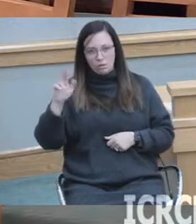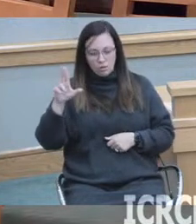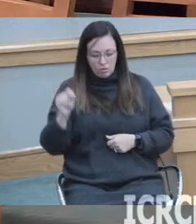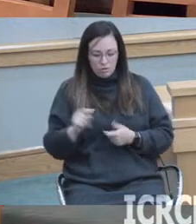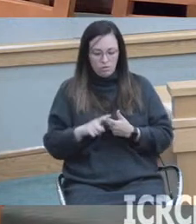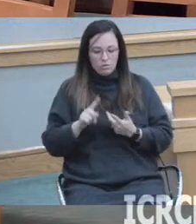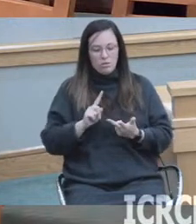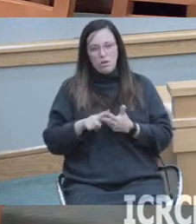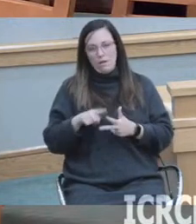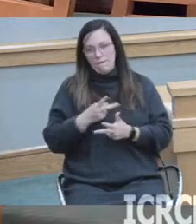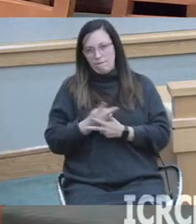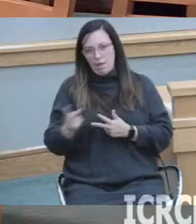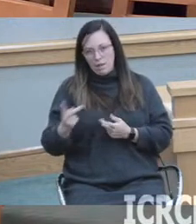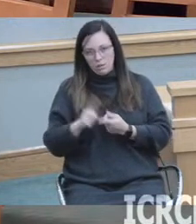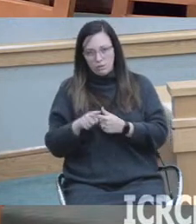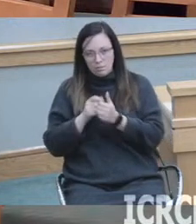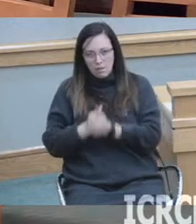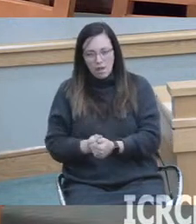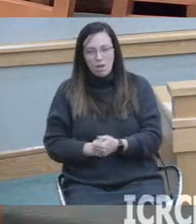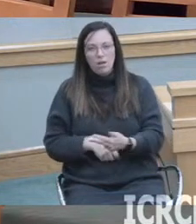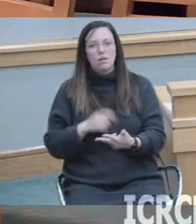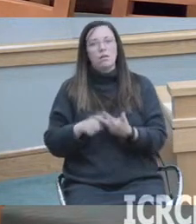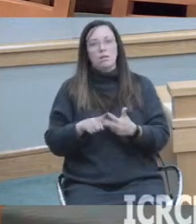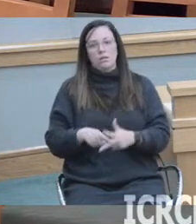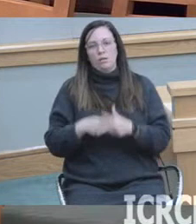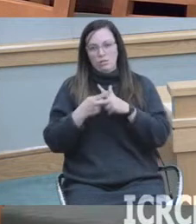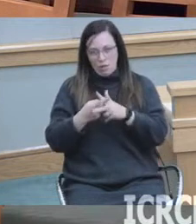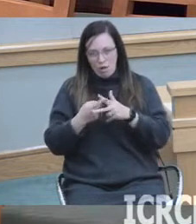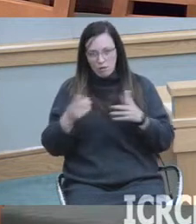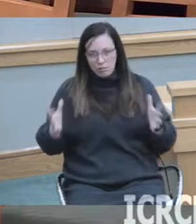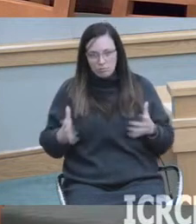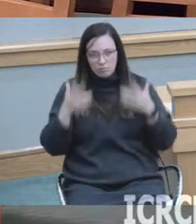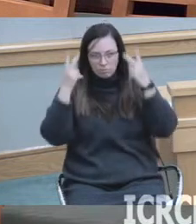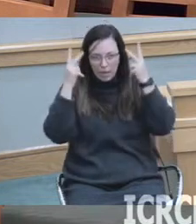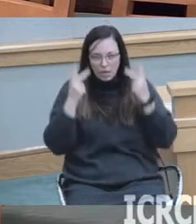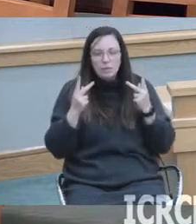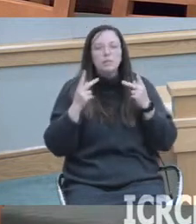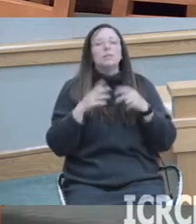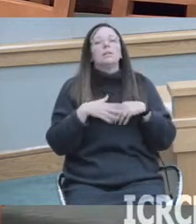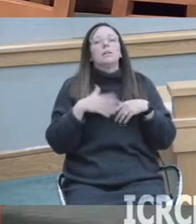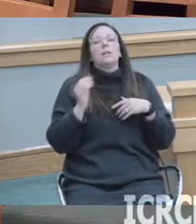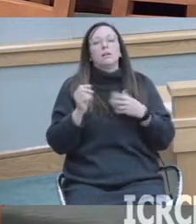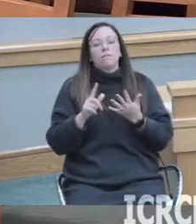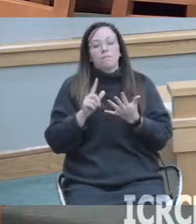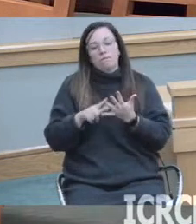of inducing panic, and 5 counts of aggravated menacing.